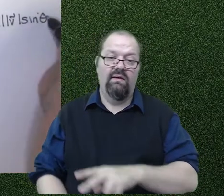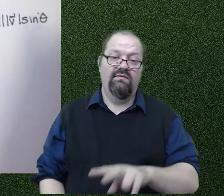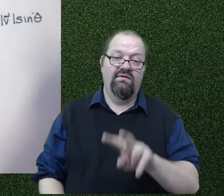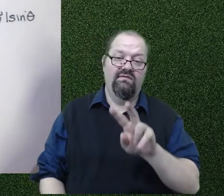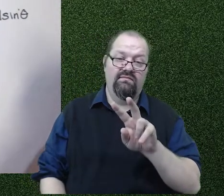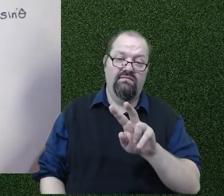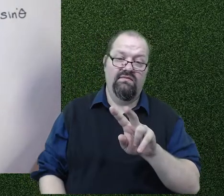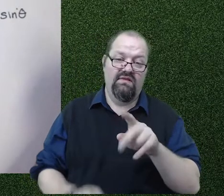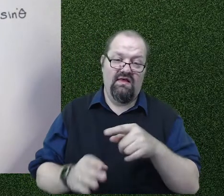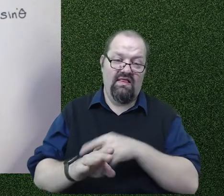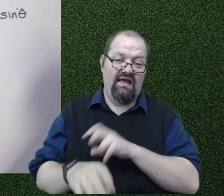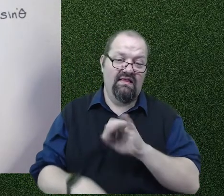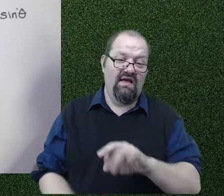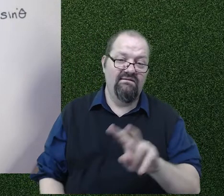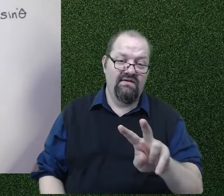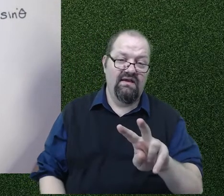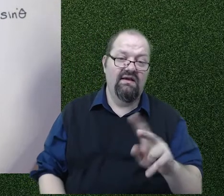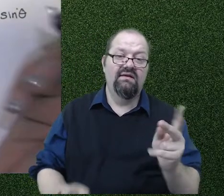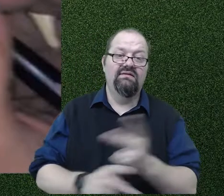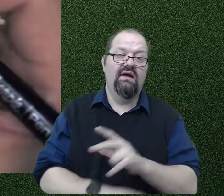them.